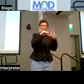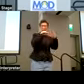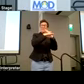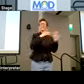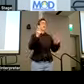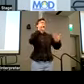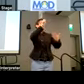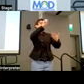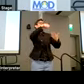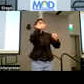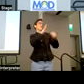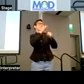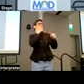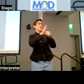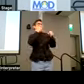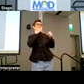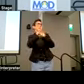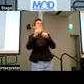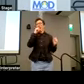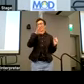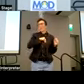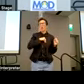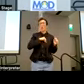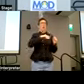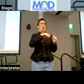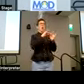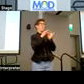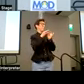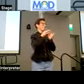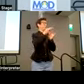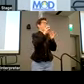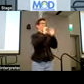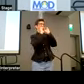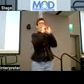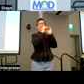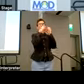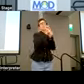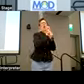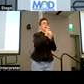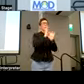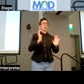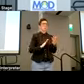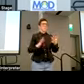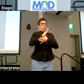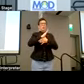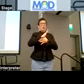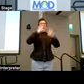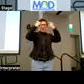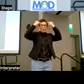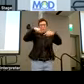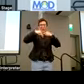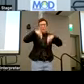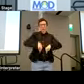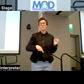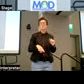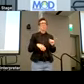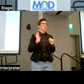just try to avoid doing something because it's too hard or, you know, you're not worrying about it. You don't really think about it. Right. We need to think about this. So as